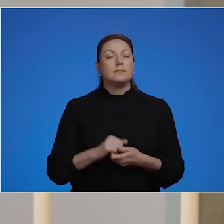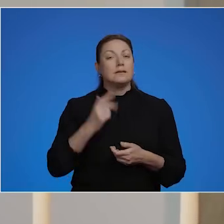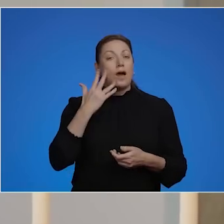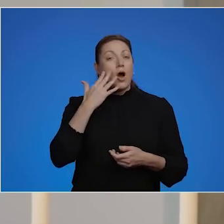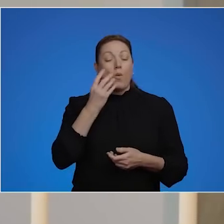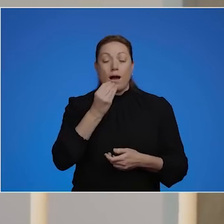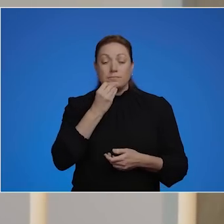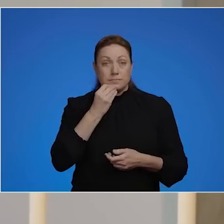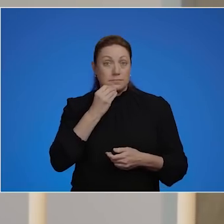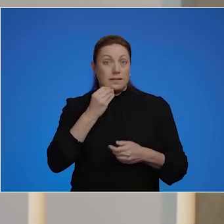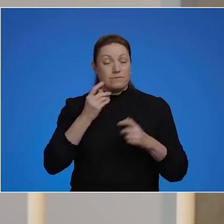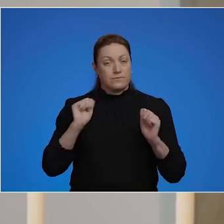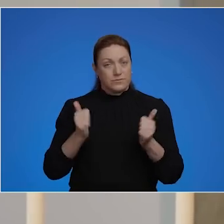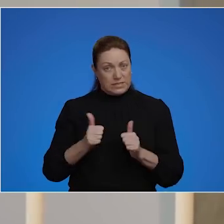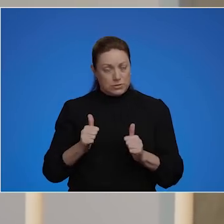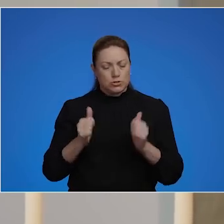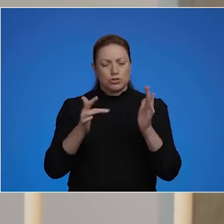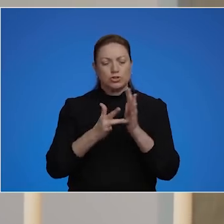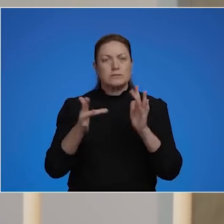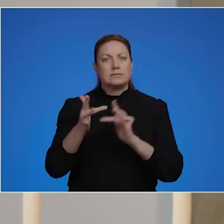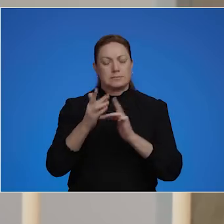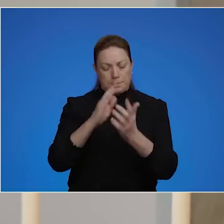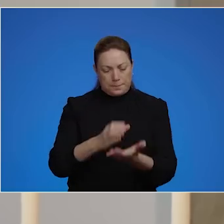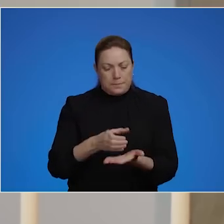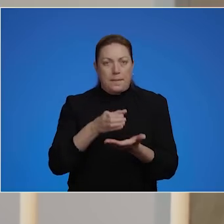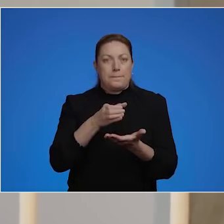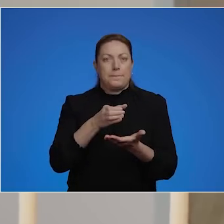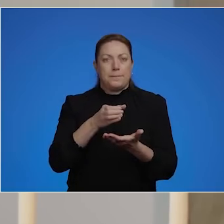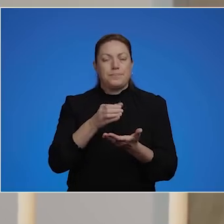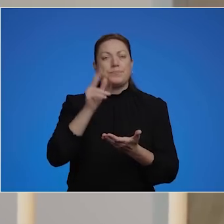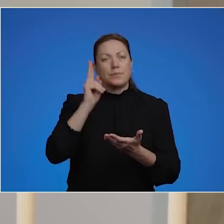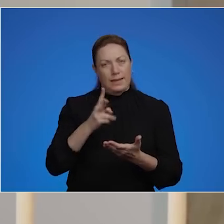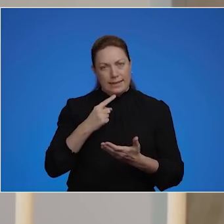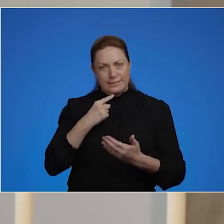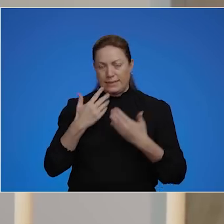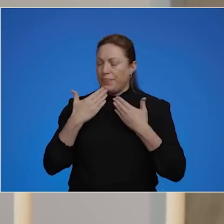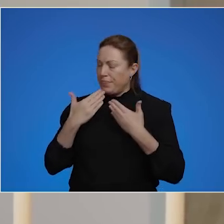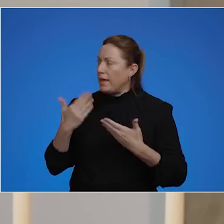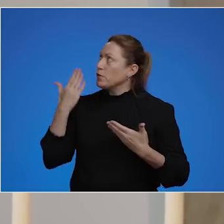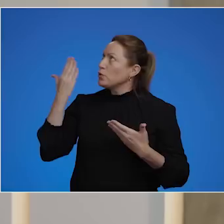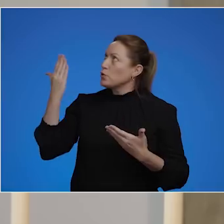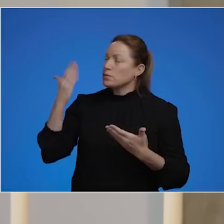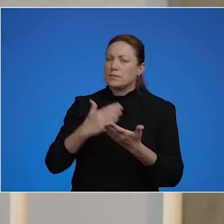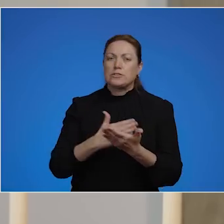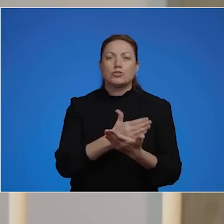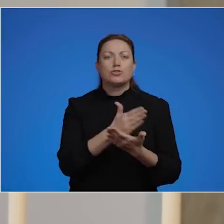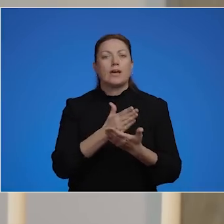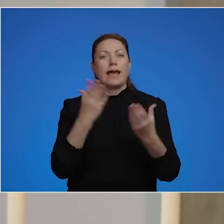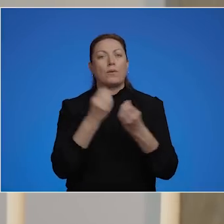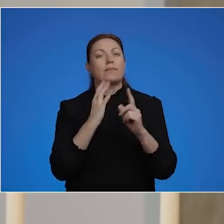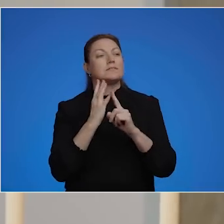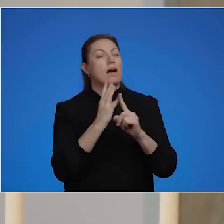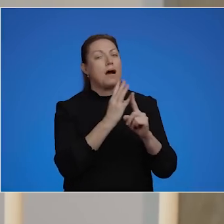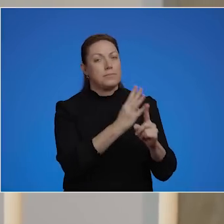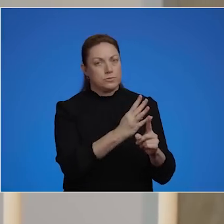In a similar way, when supper was ended, he took the chalice, and once more giving thanks, he gave it to